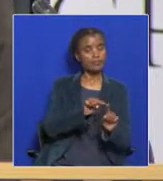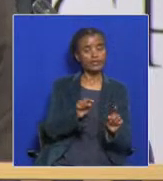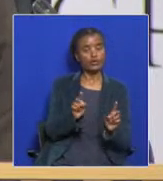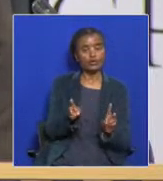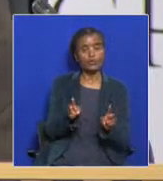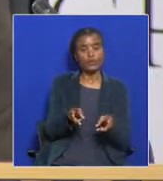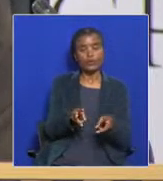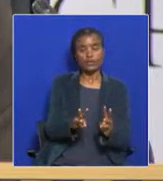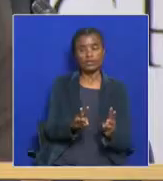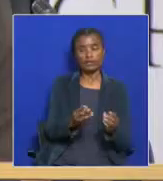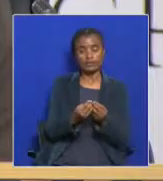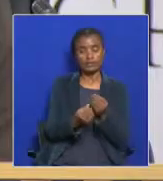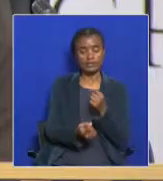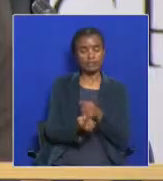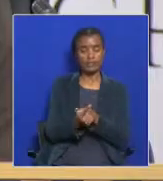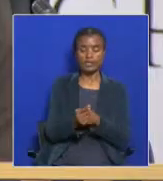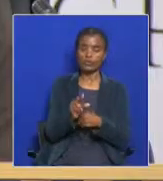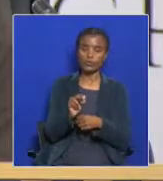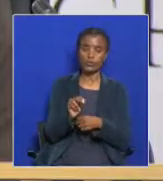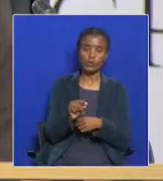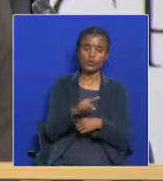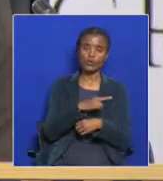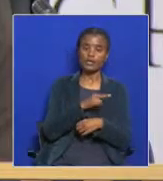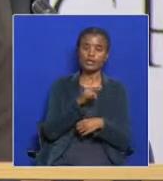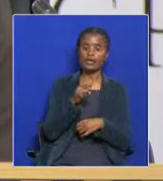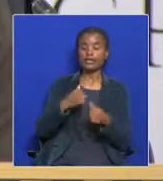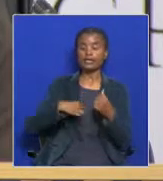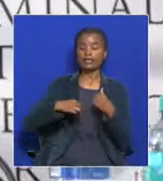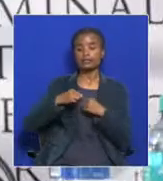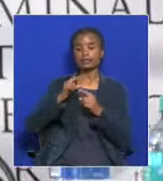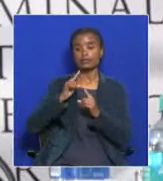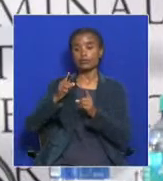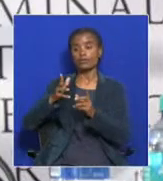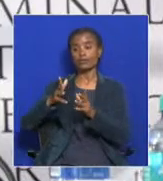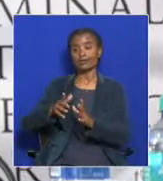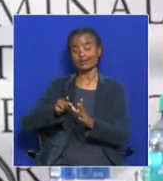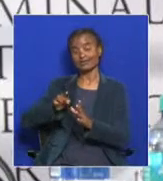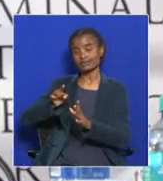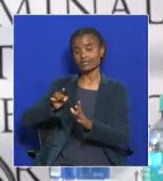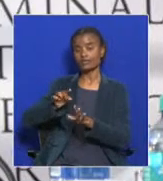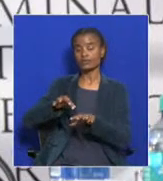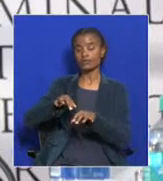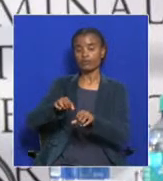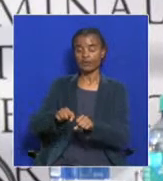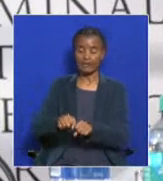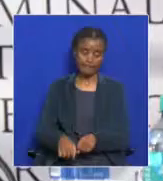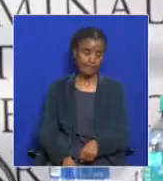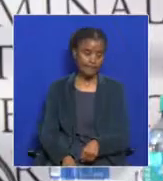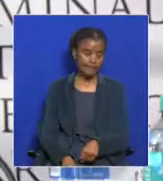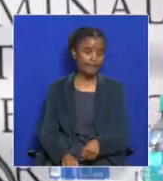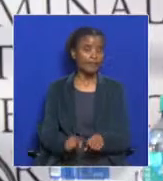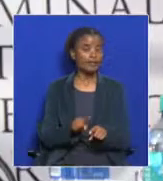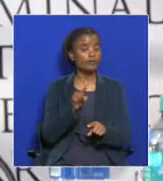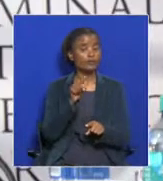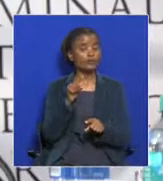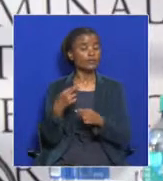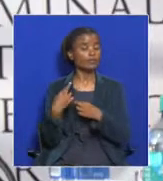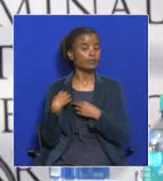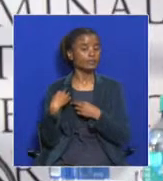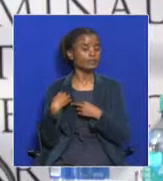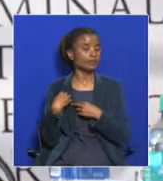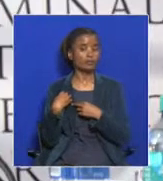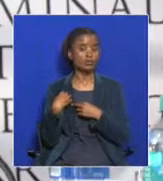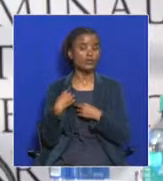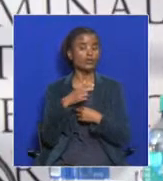to let the acting commander take charge of that. Indeed, because you are no longer responsible once somebody is appointed to act in your